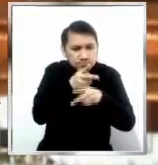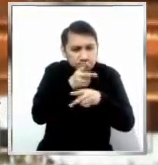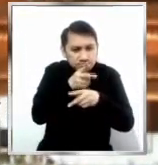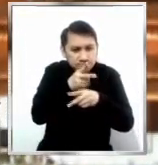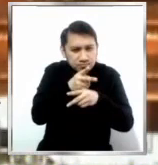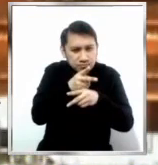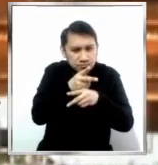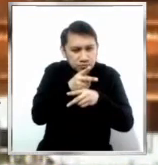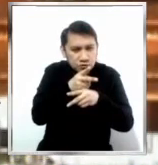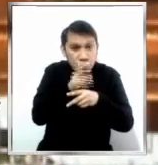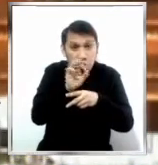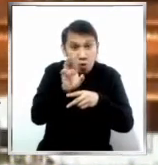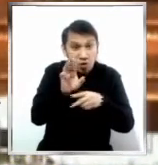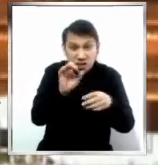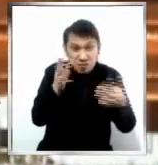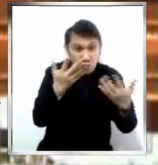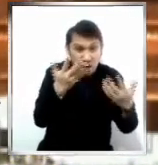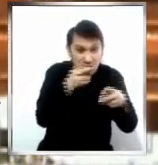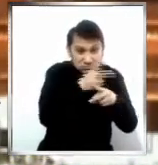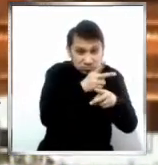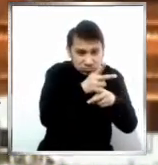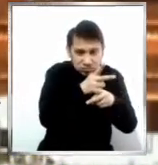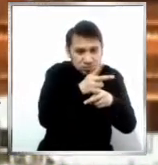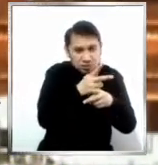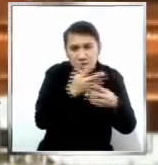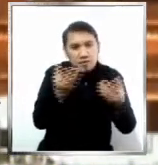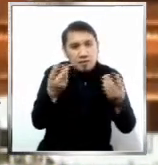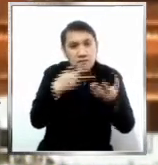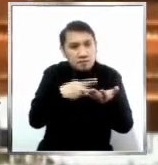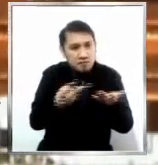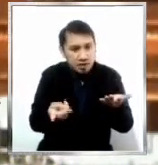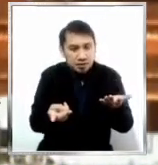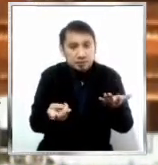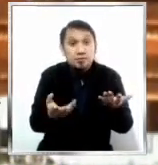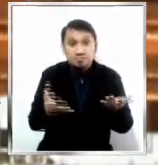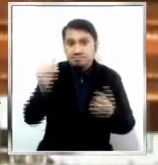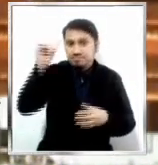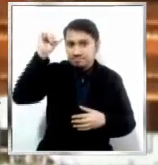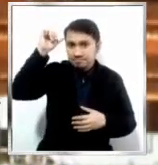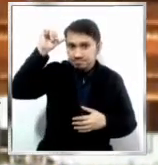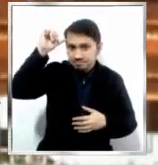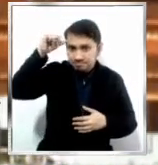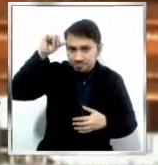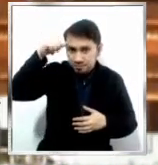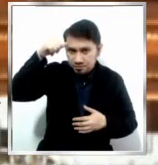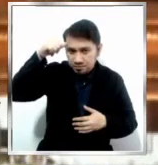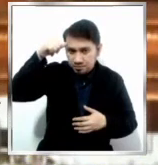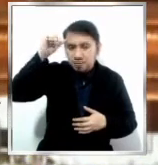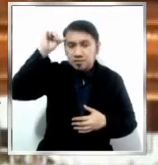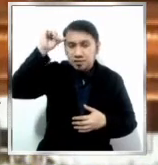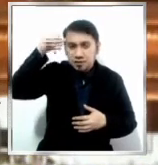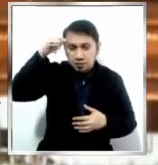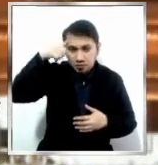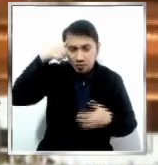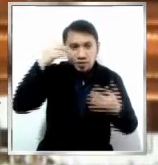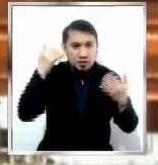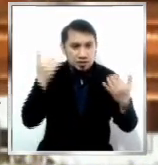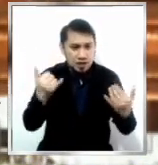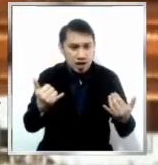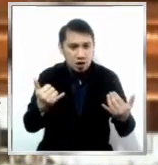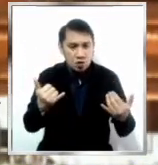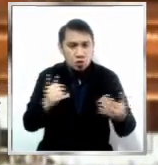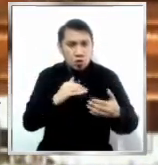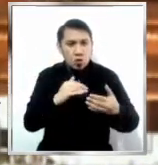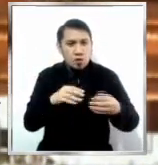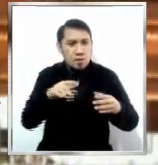naught. Remember that the lessening of contamination, wala